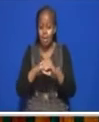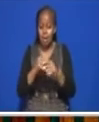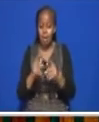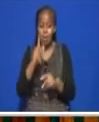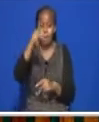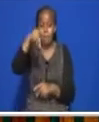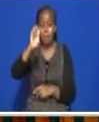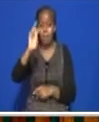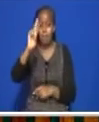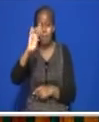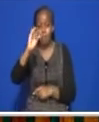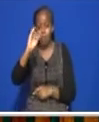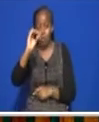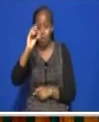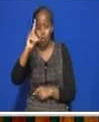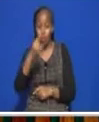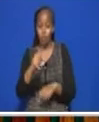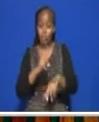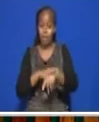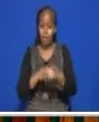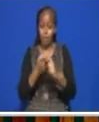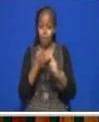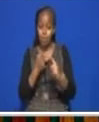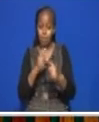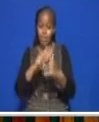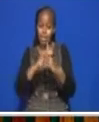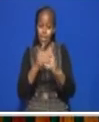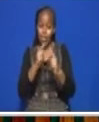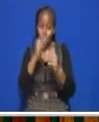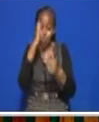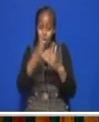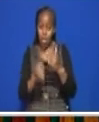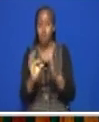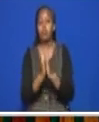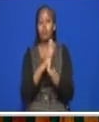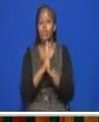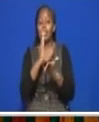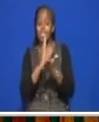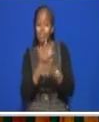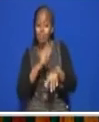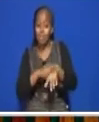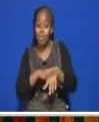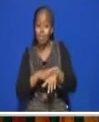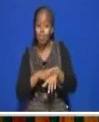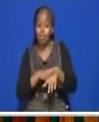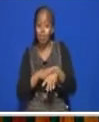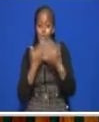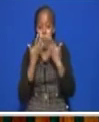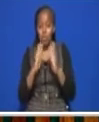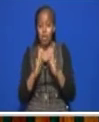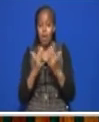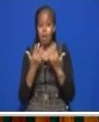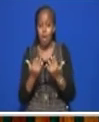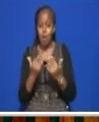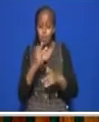so that from the beginning to the end of the essay, some time will have elapsed. So this chronological